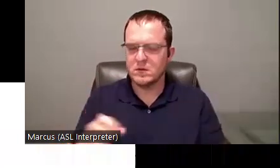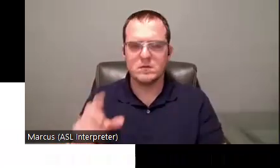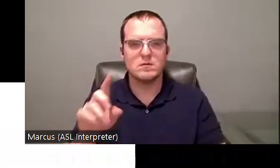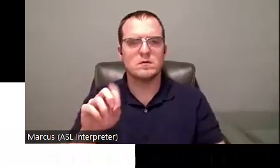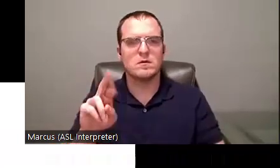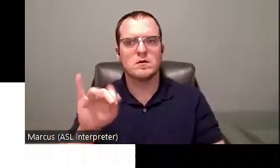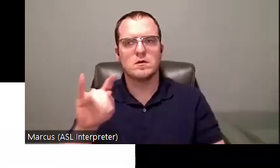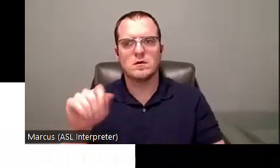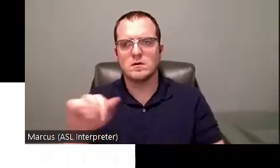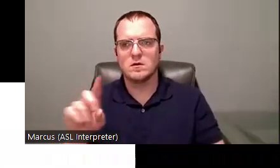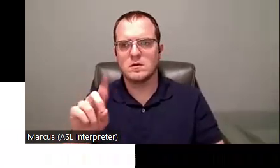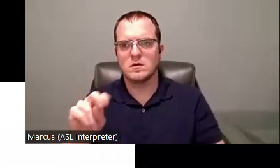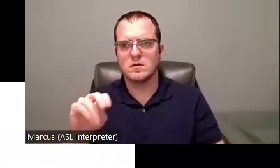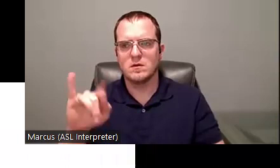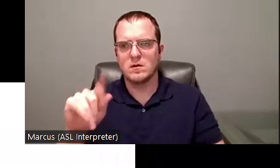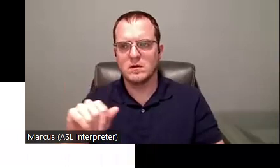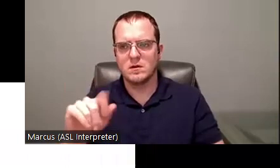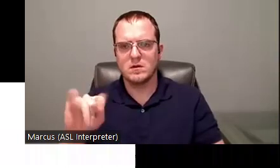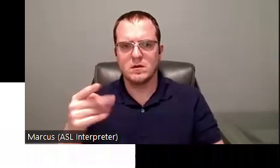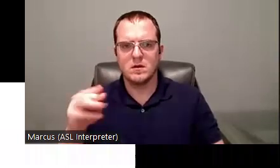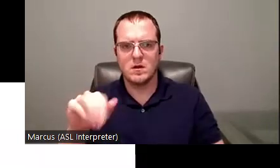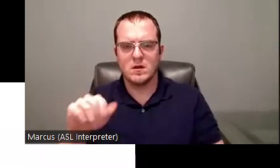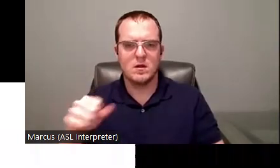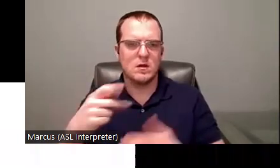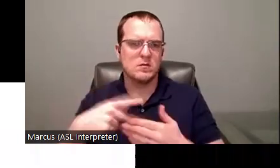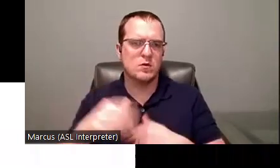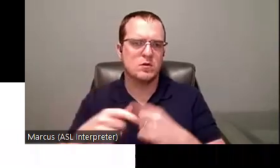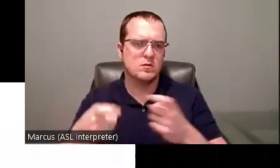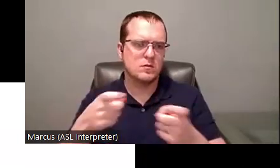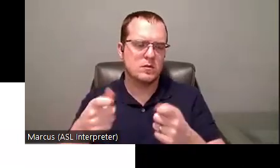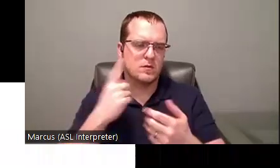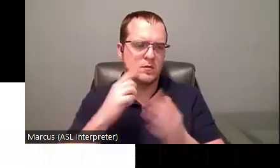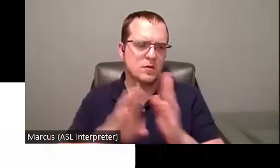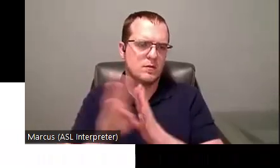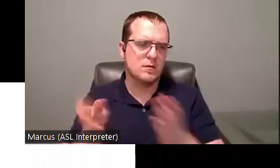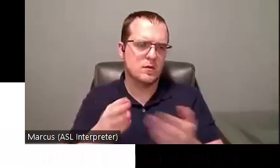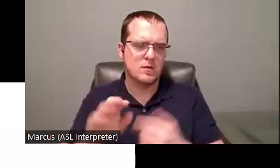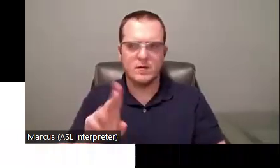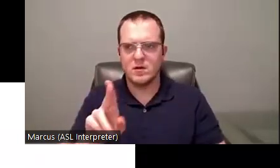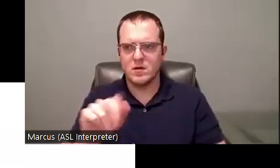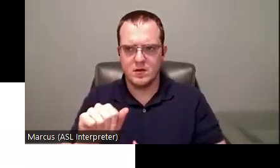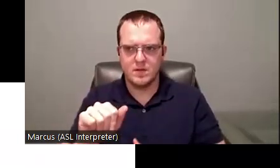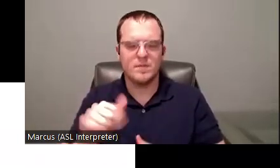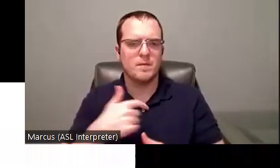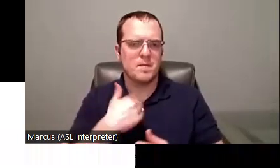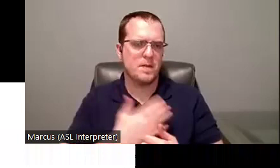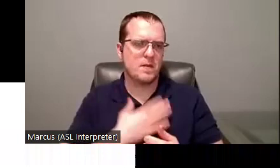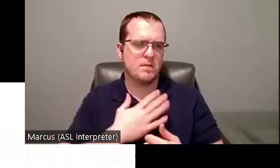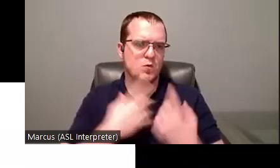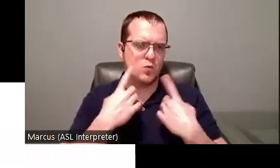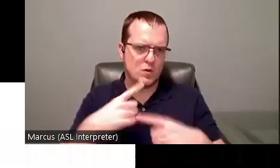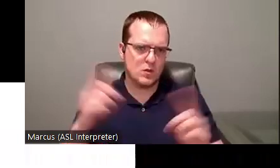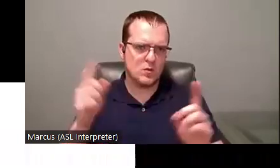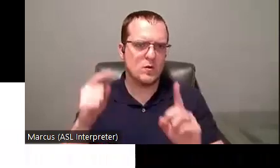My name is Donita Thomas. I'm a project manager in the Development Services Group at the URA, and I am happy to announce that